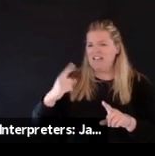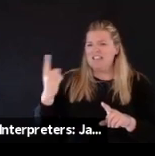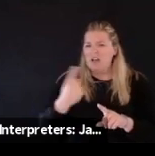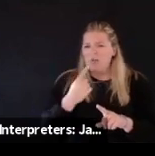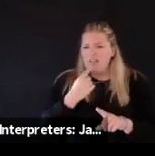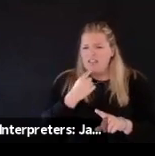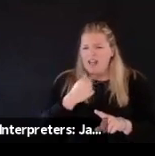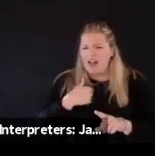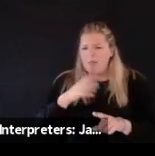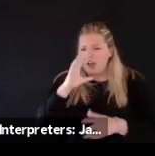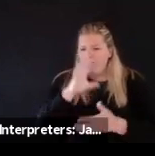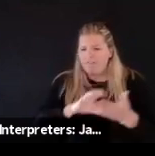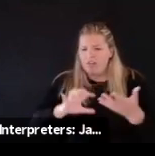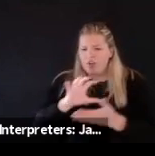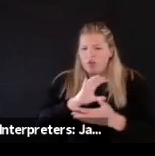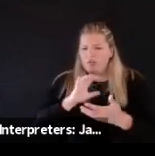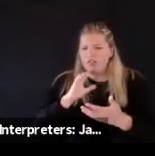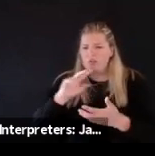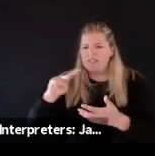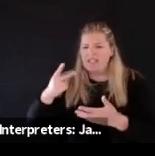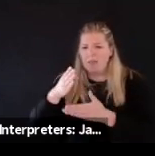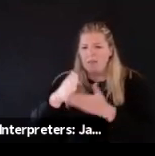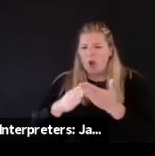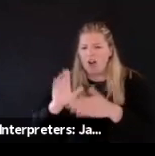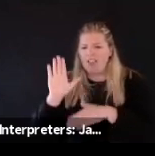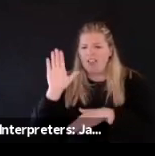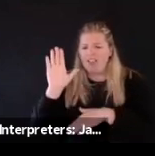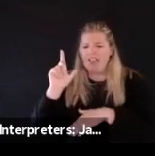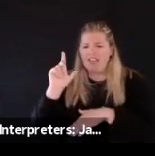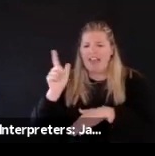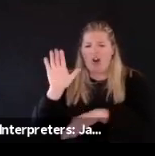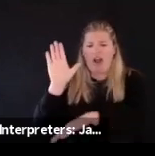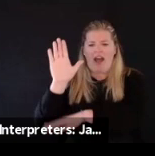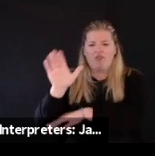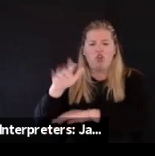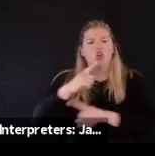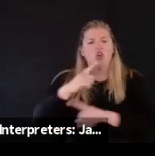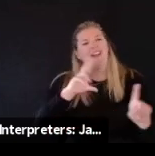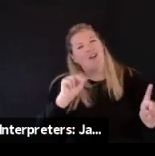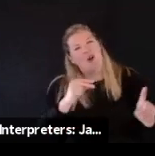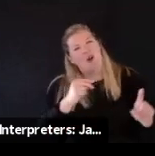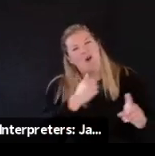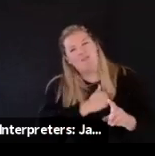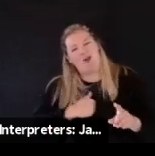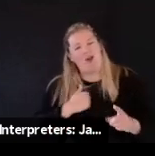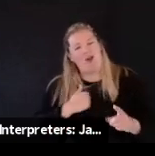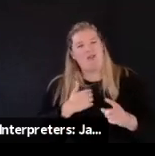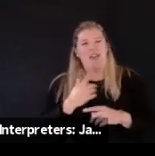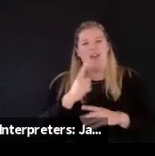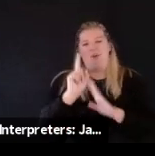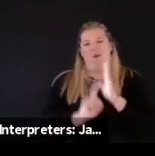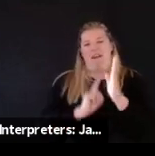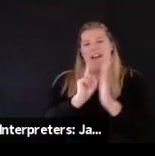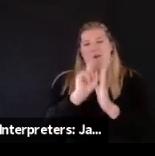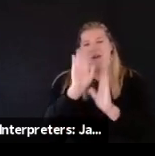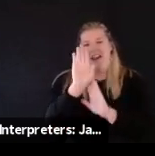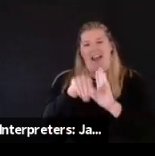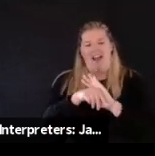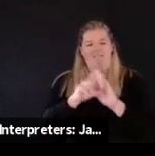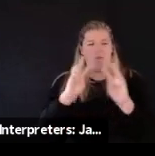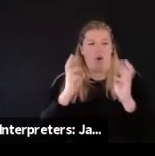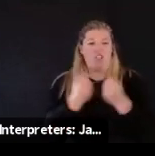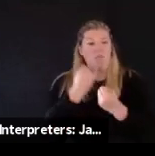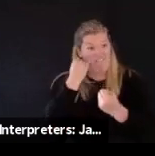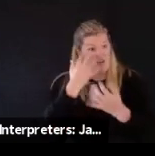Is there a second part of the session later this afternoon? No, unfortunately, I only have an hour and a half. And so if you ever want to bring me out to your community for a full